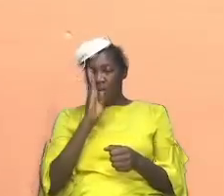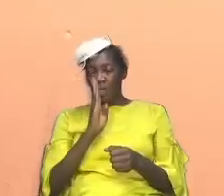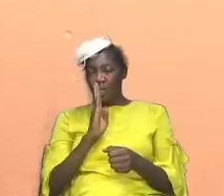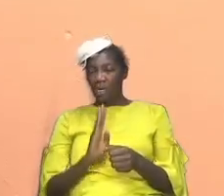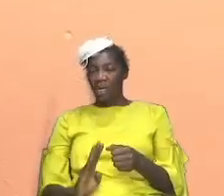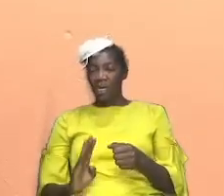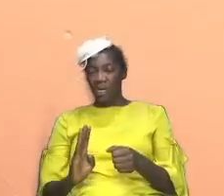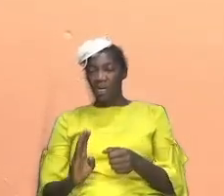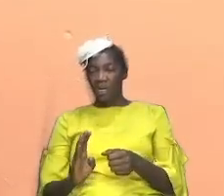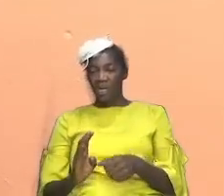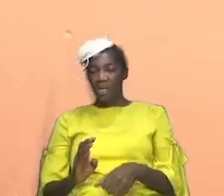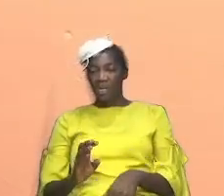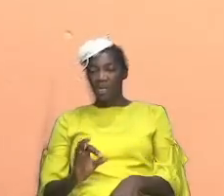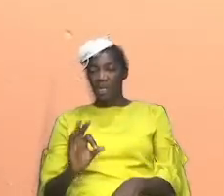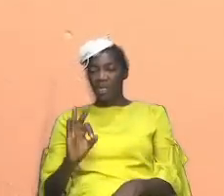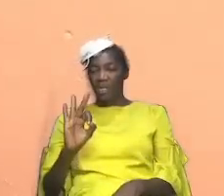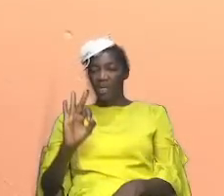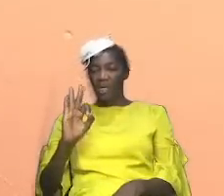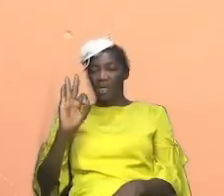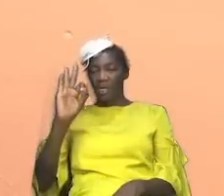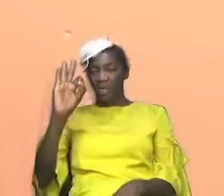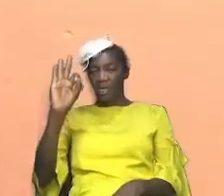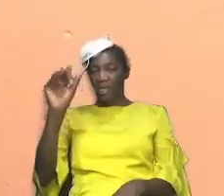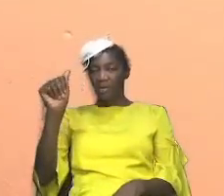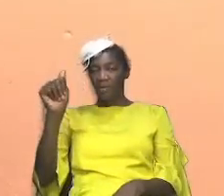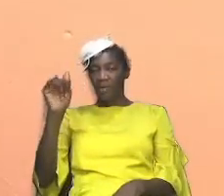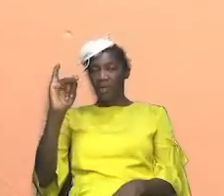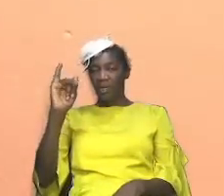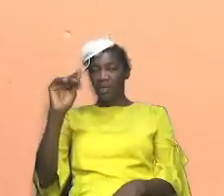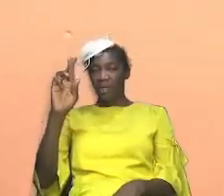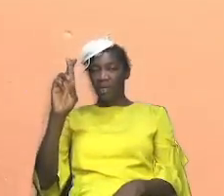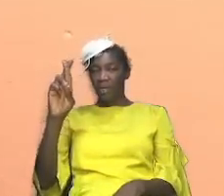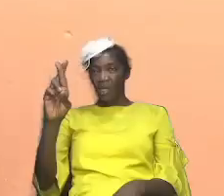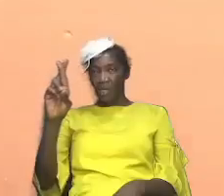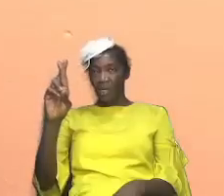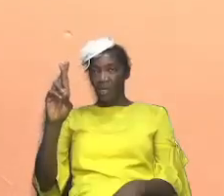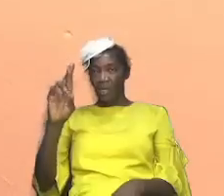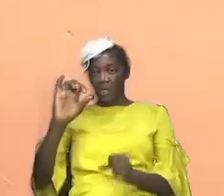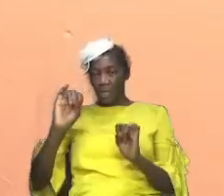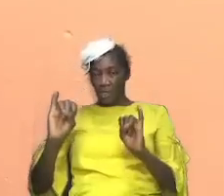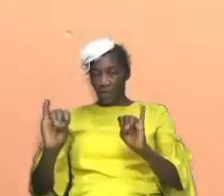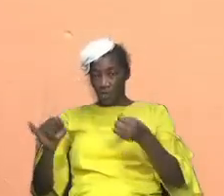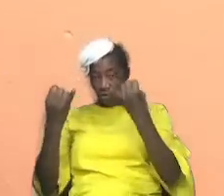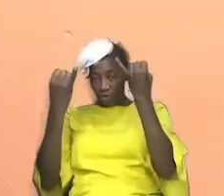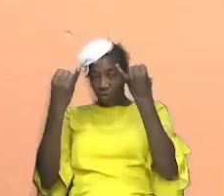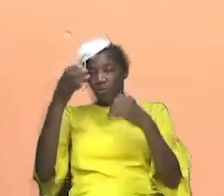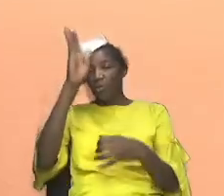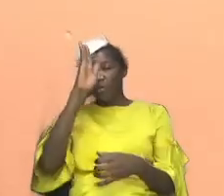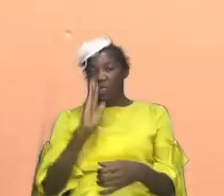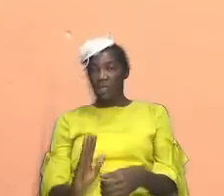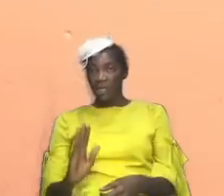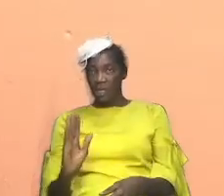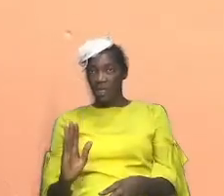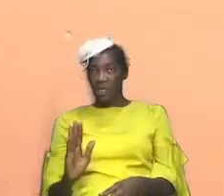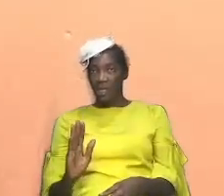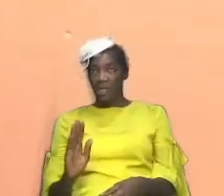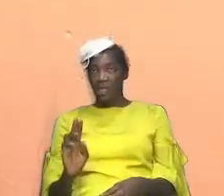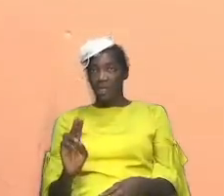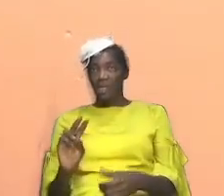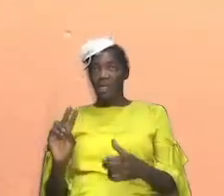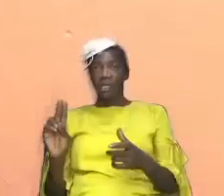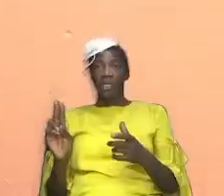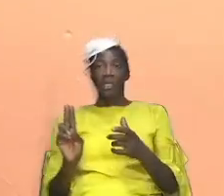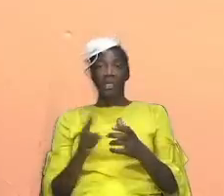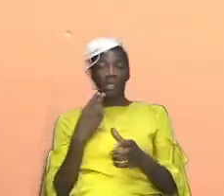his dealings with us, because he is a just God. Make no mistake about it. Then the second thing that we